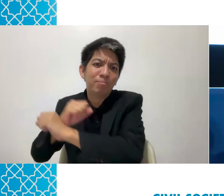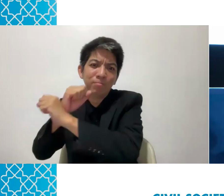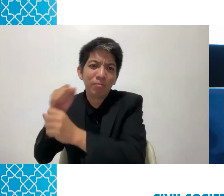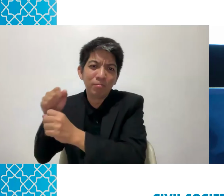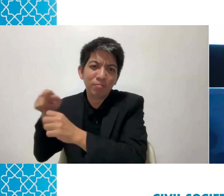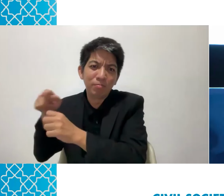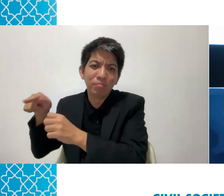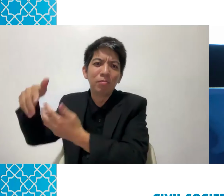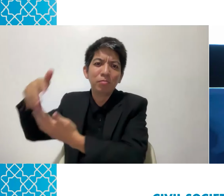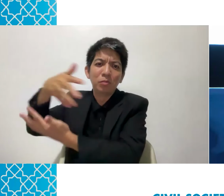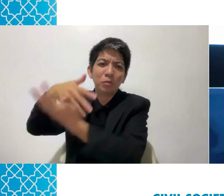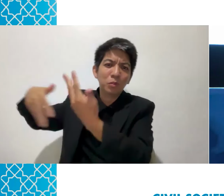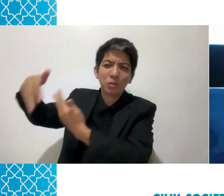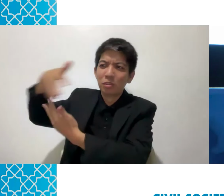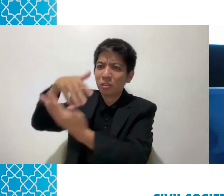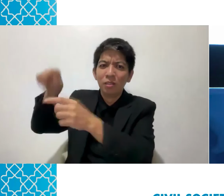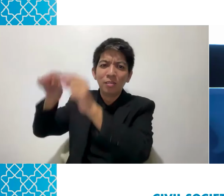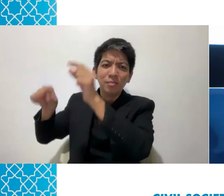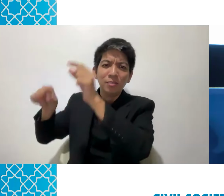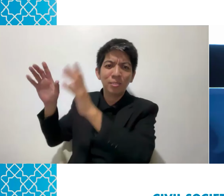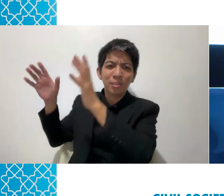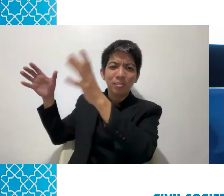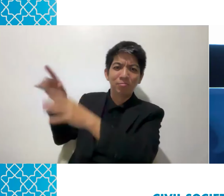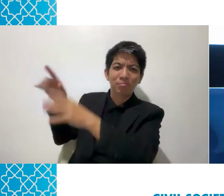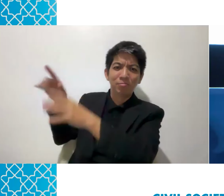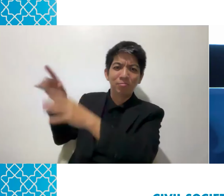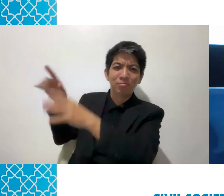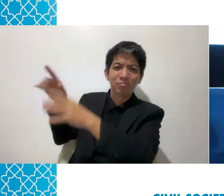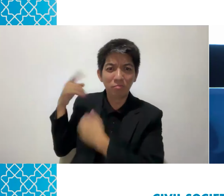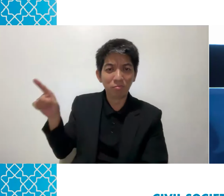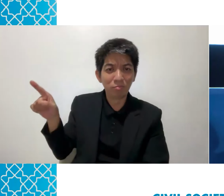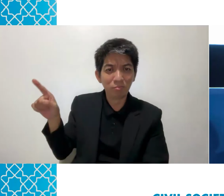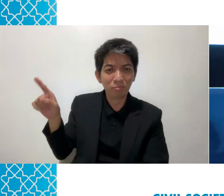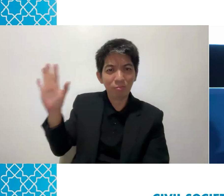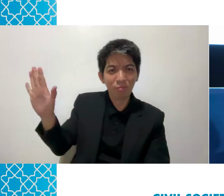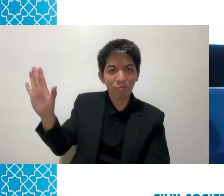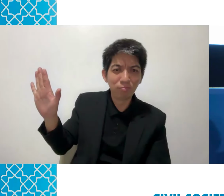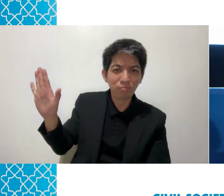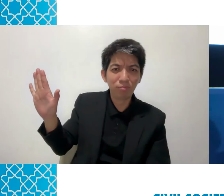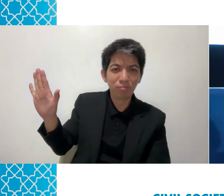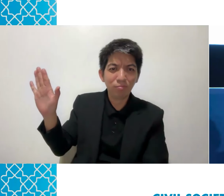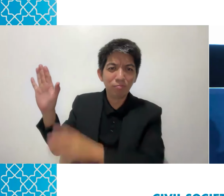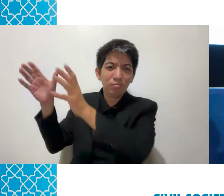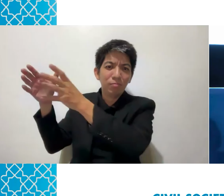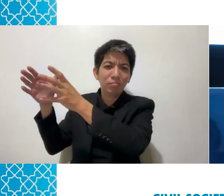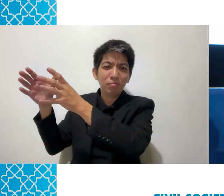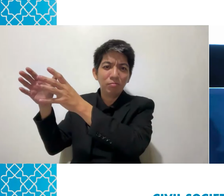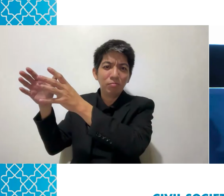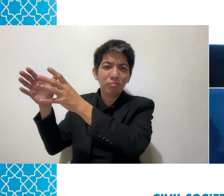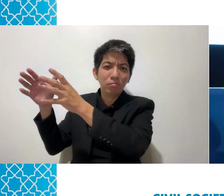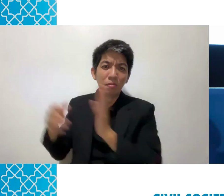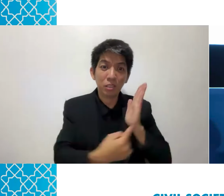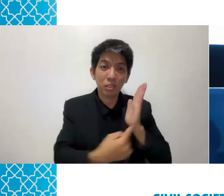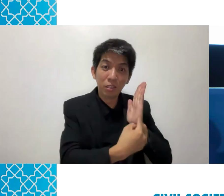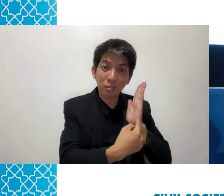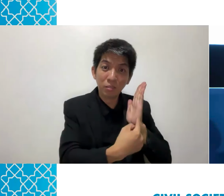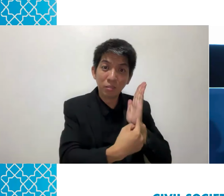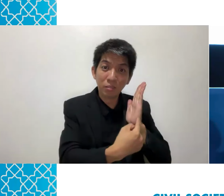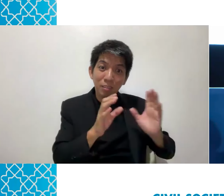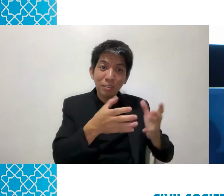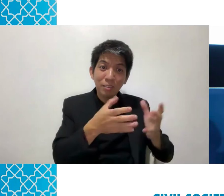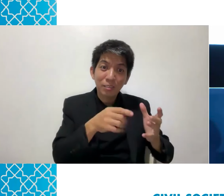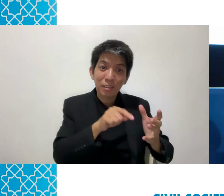So yes, for the technical agency, they're just like safely going with the infrastructures